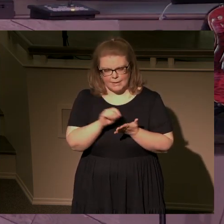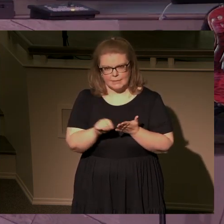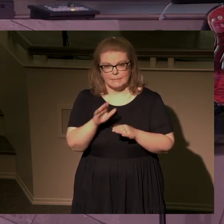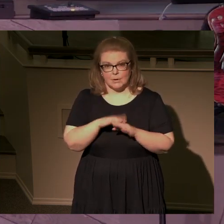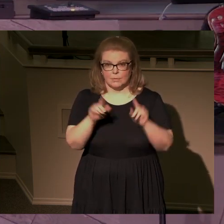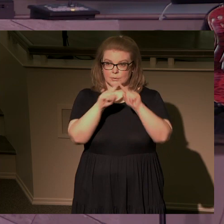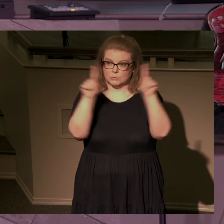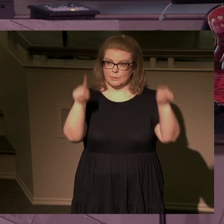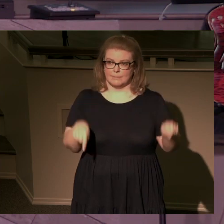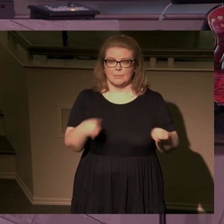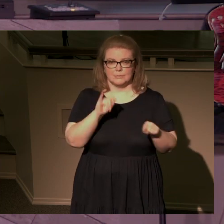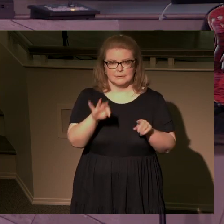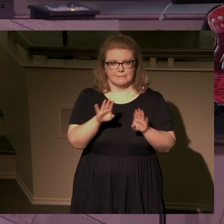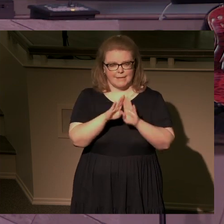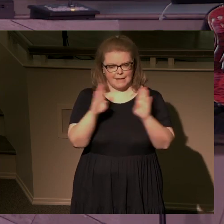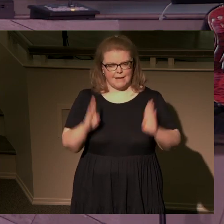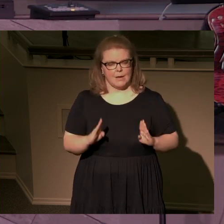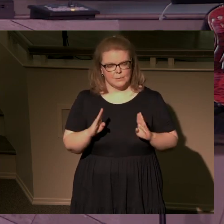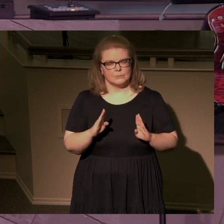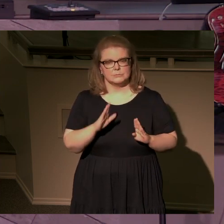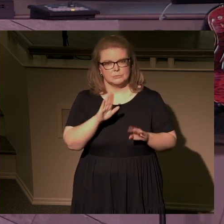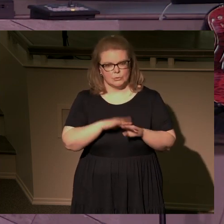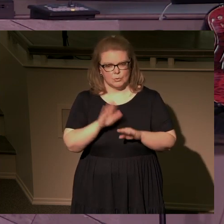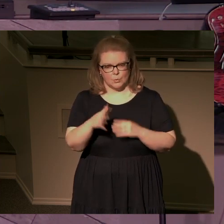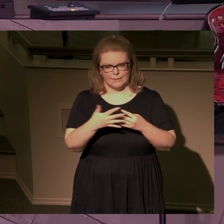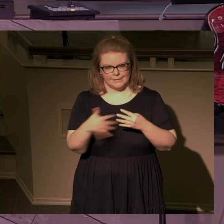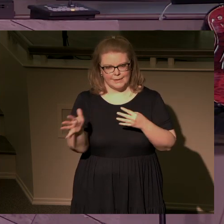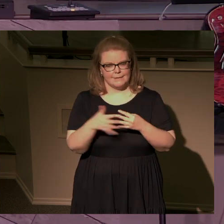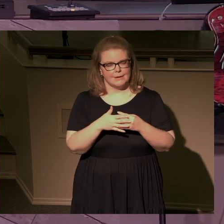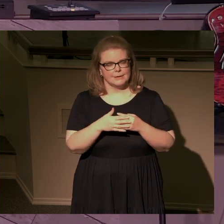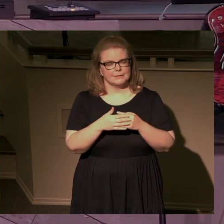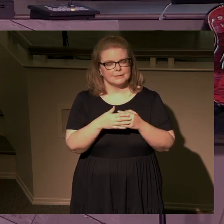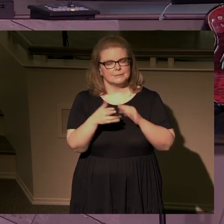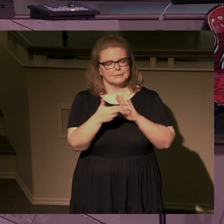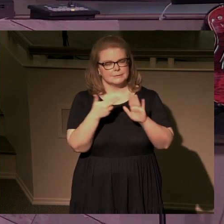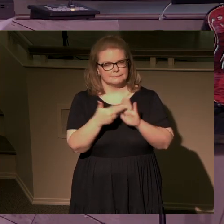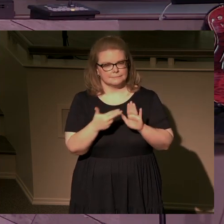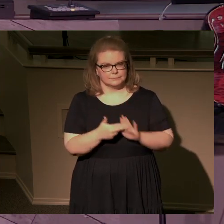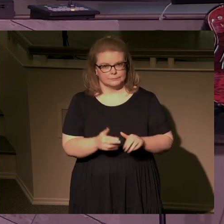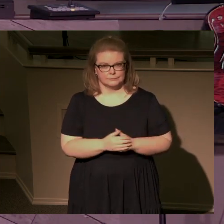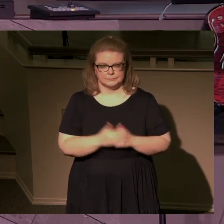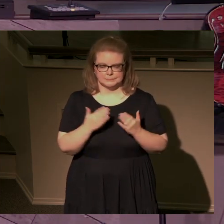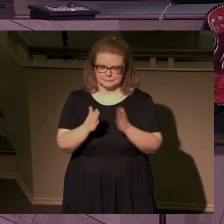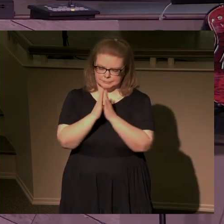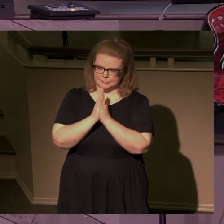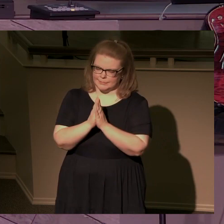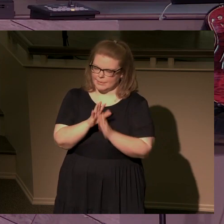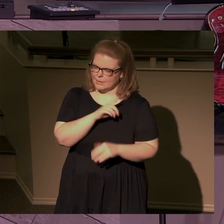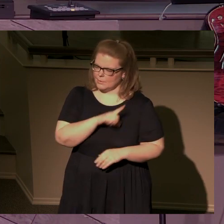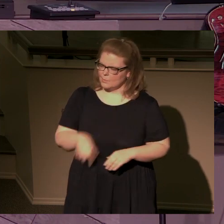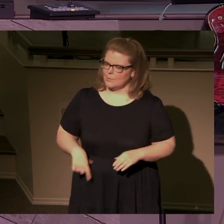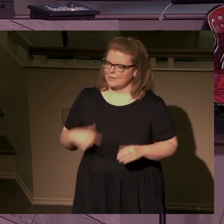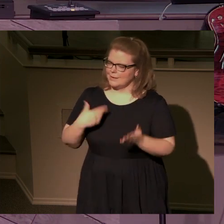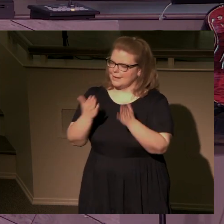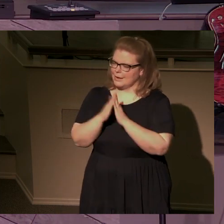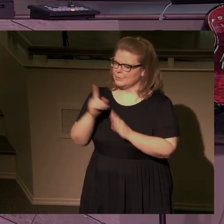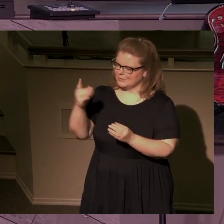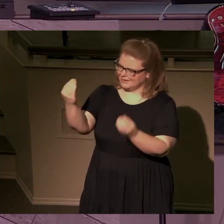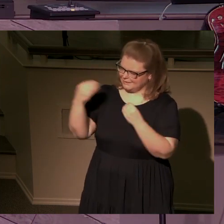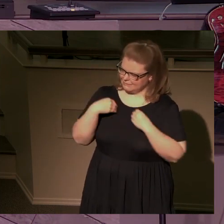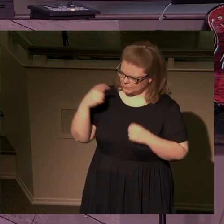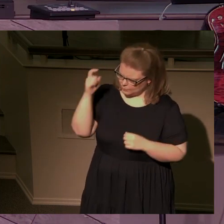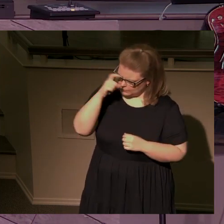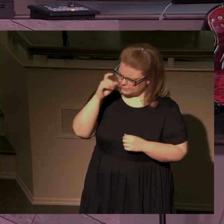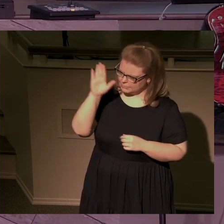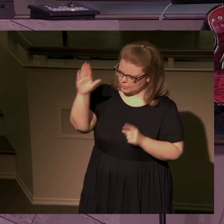the doorposts of your house and on your gates. Lord, I ask that you would give us wisdom in your